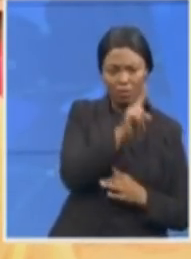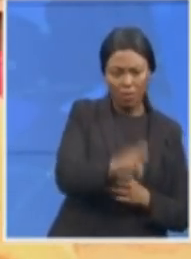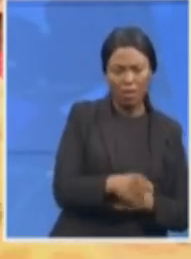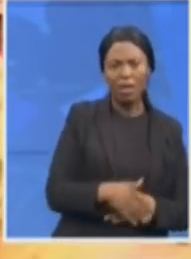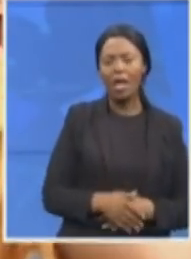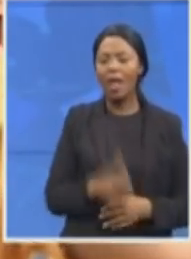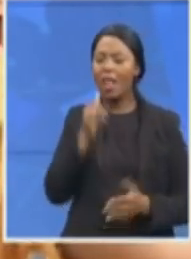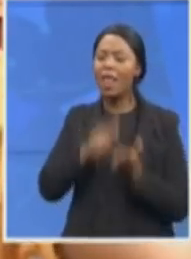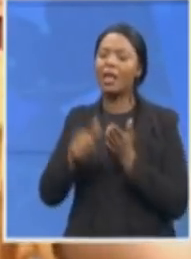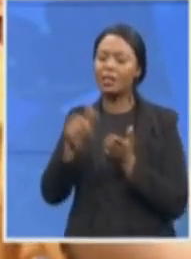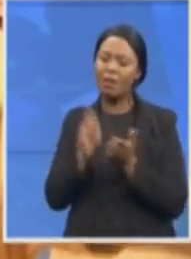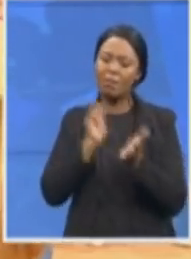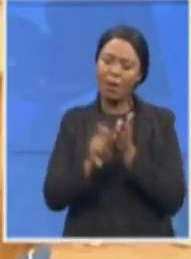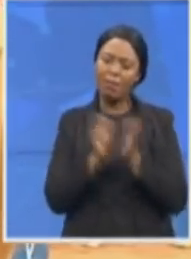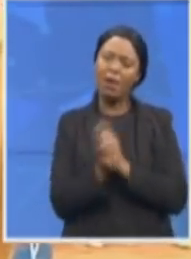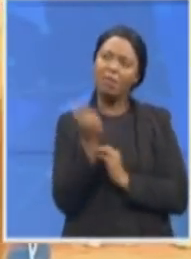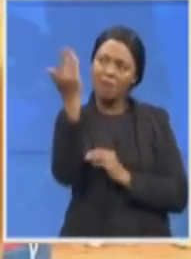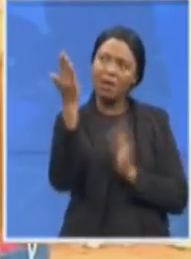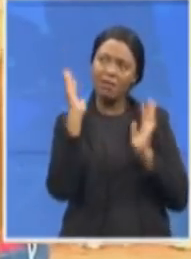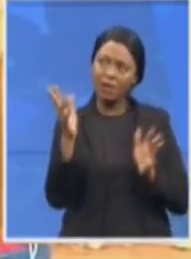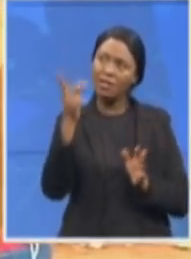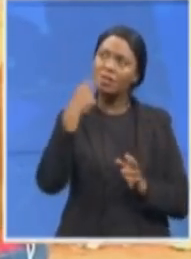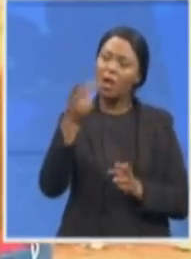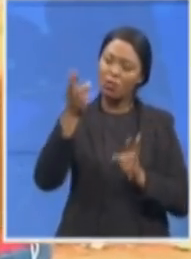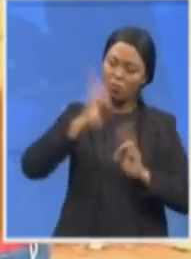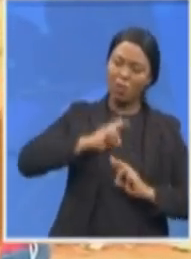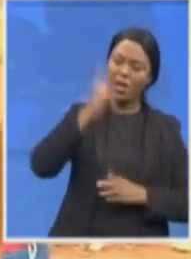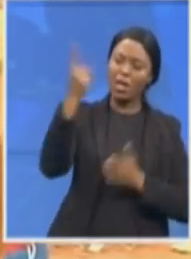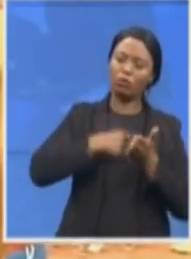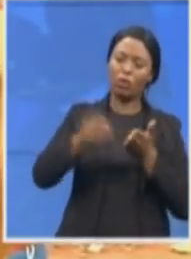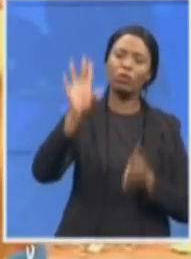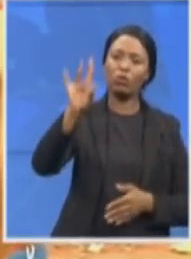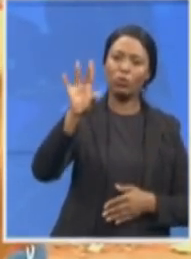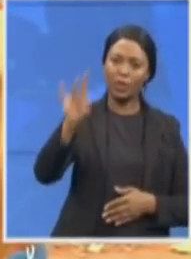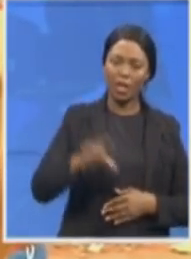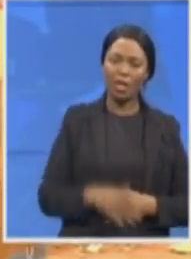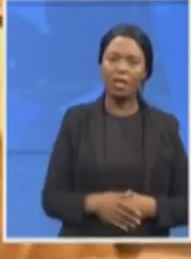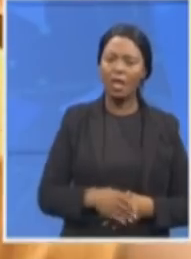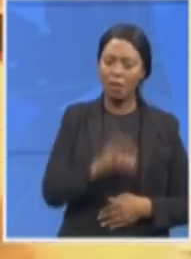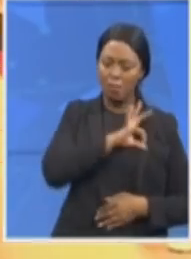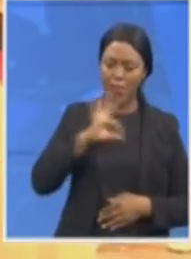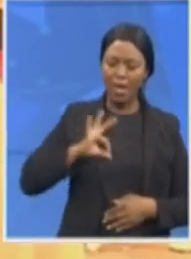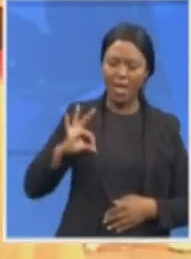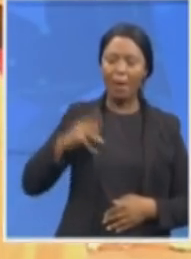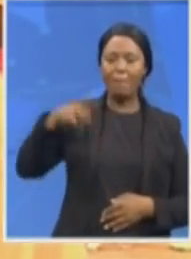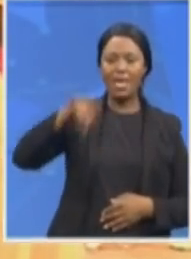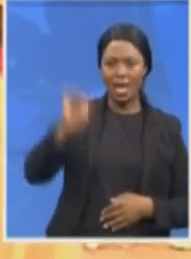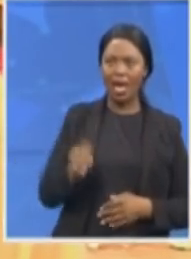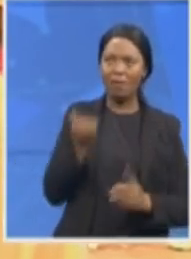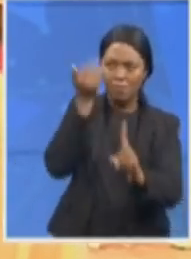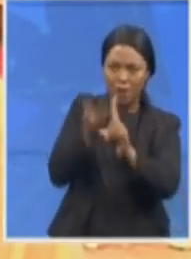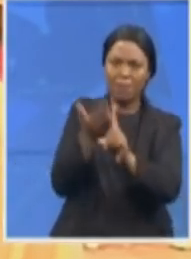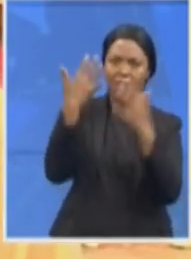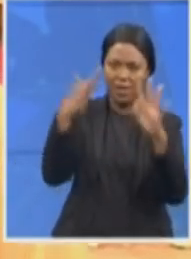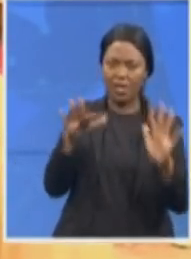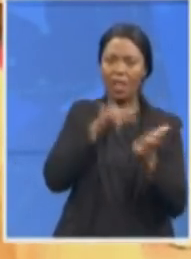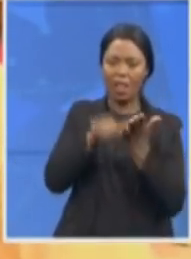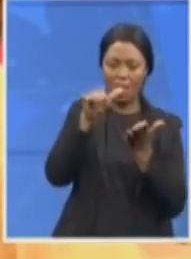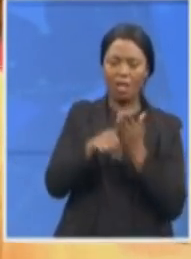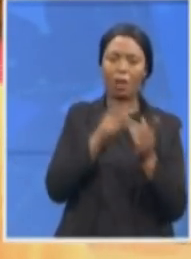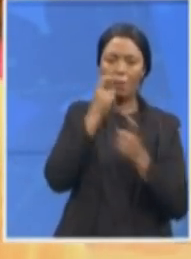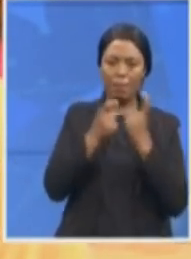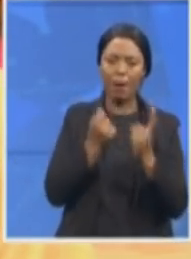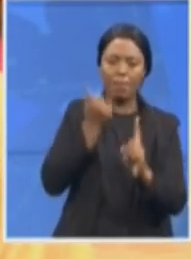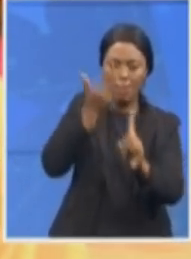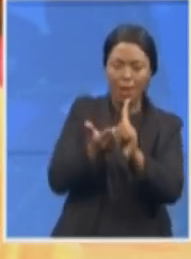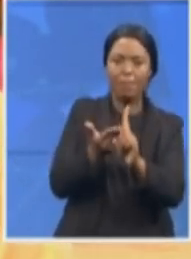Tuesday, next week Tuesday. We give it to the mayor's PA there. You gave the mayor a memorandum to say that they must respond on Tuesday. Yes, so we did write that